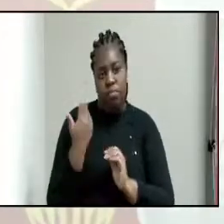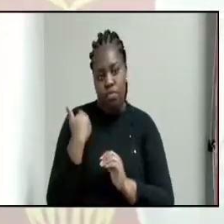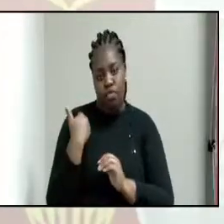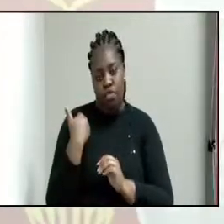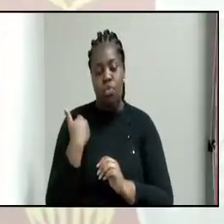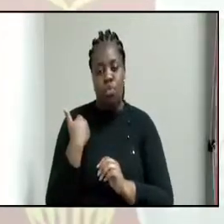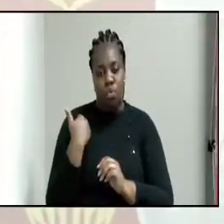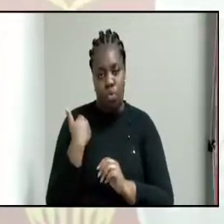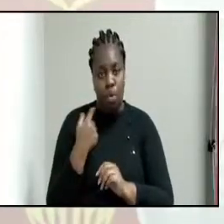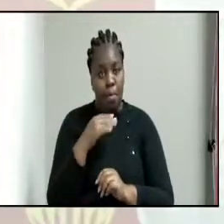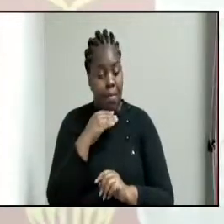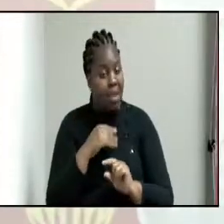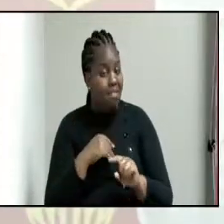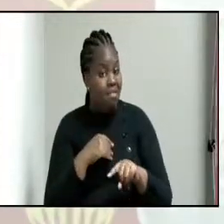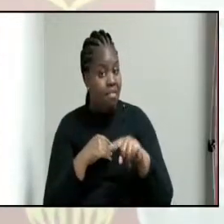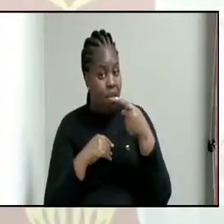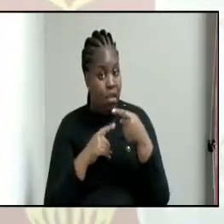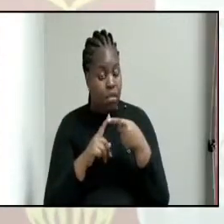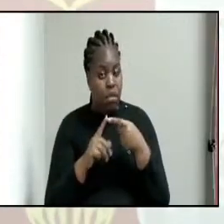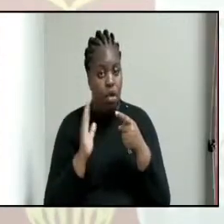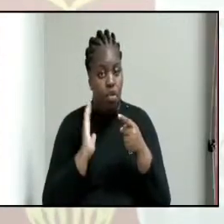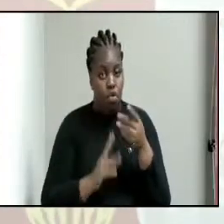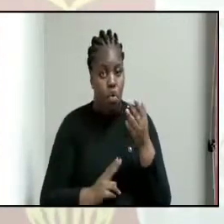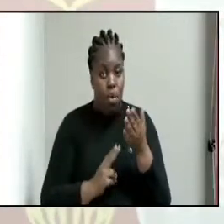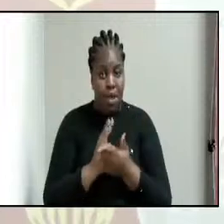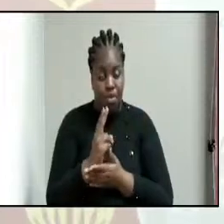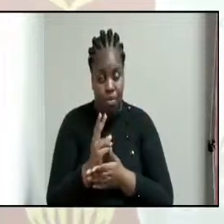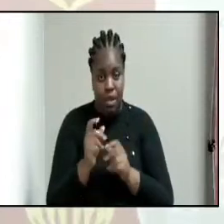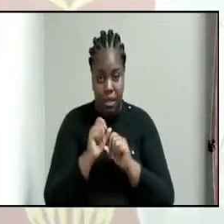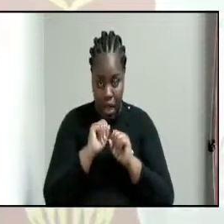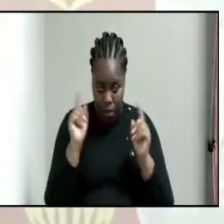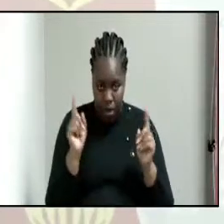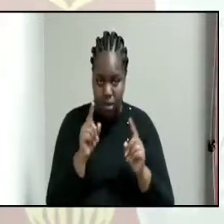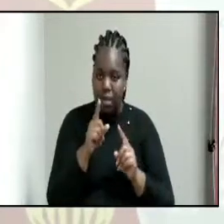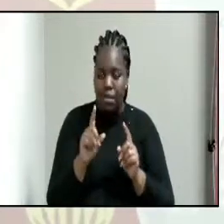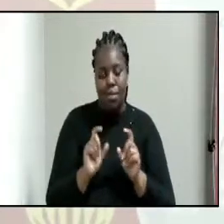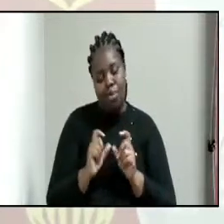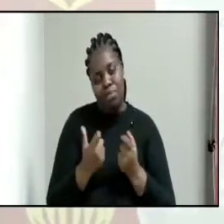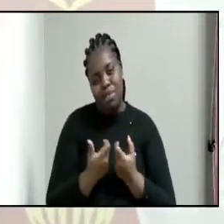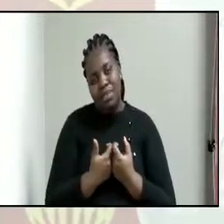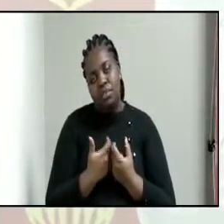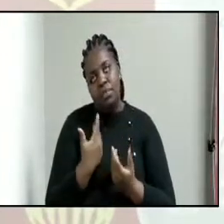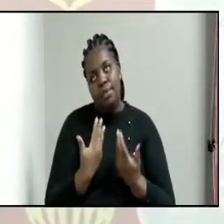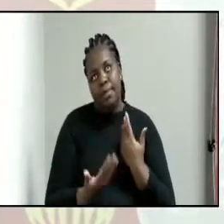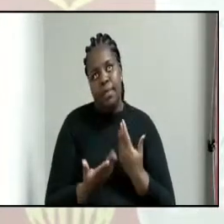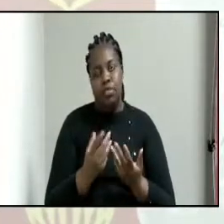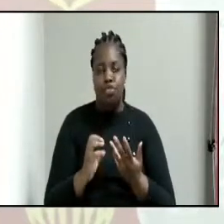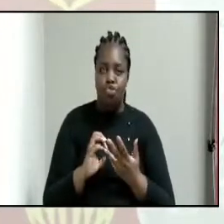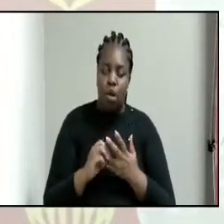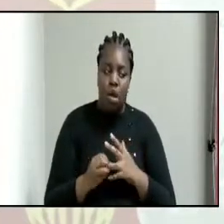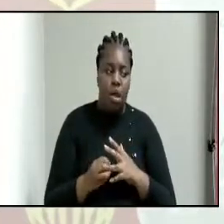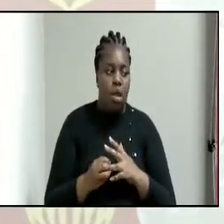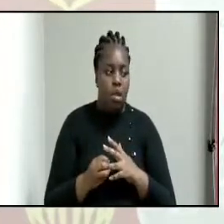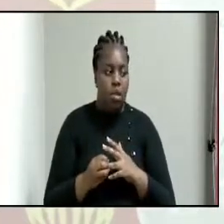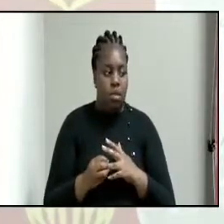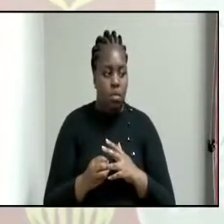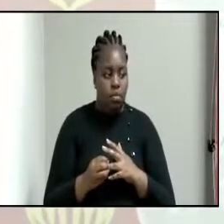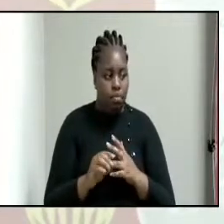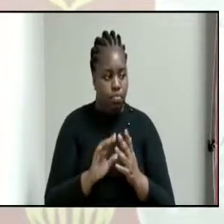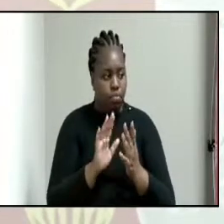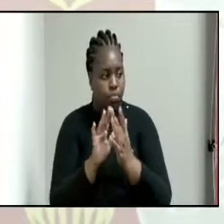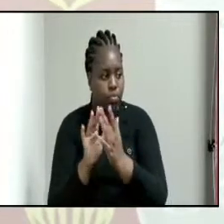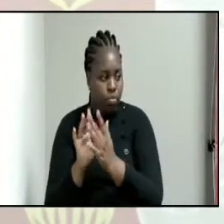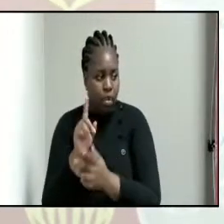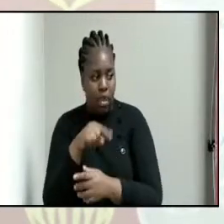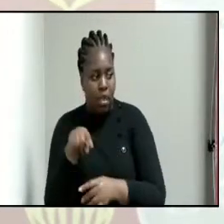So, firstly, in terms of human rights awareness, the Commission needs to, perhaps try to reach out to the